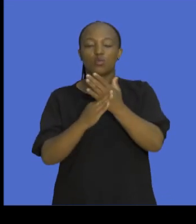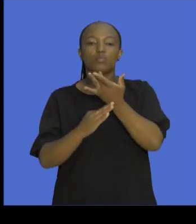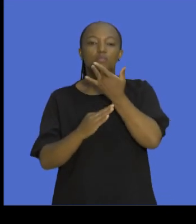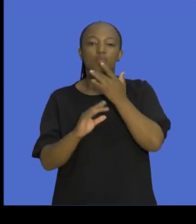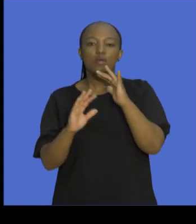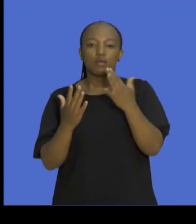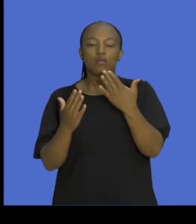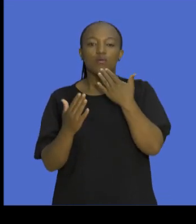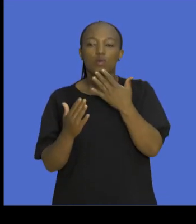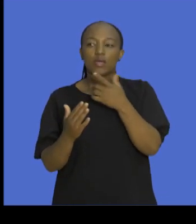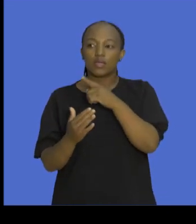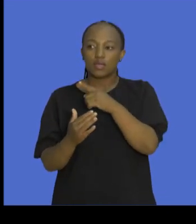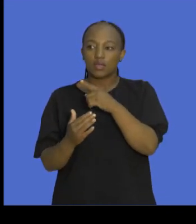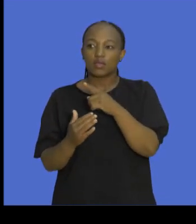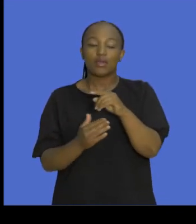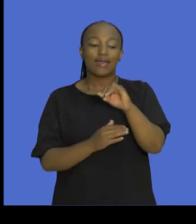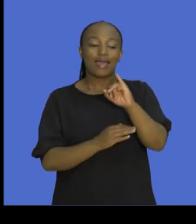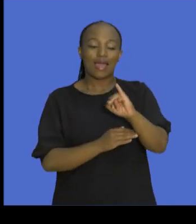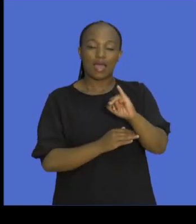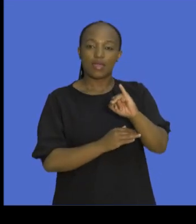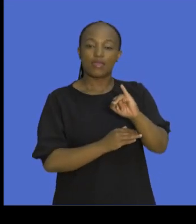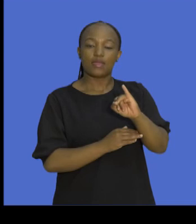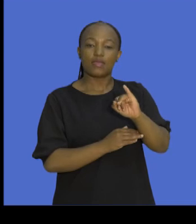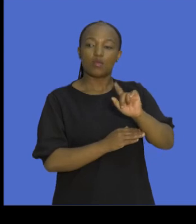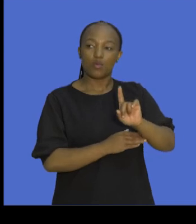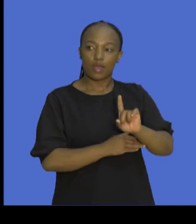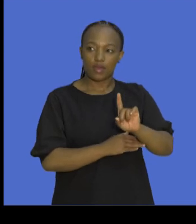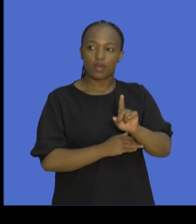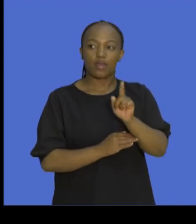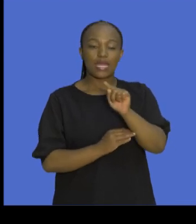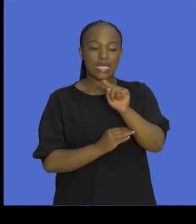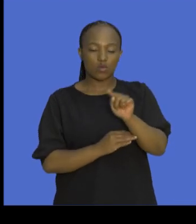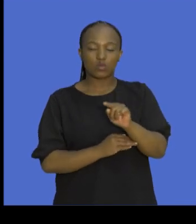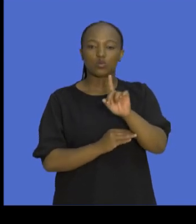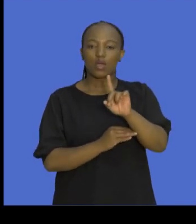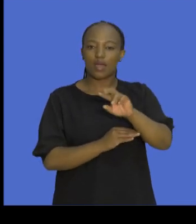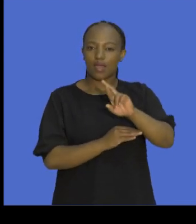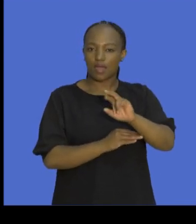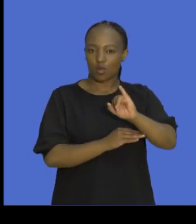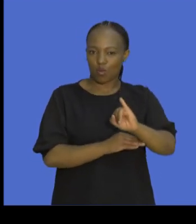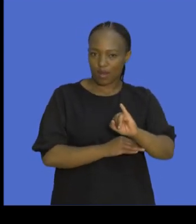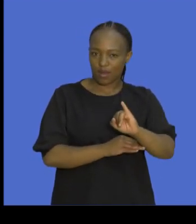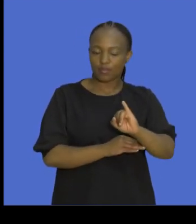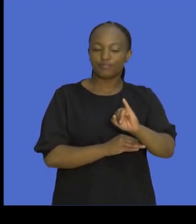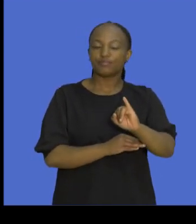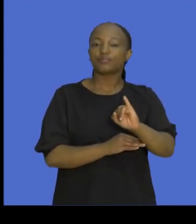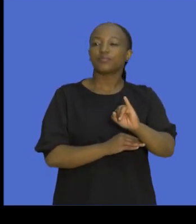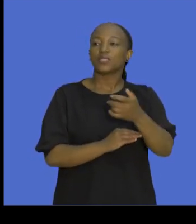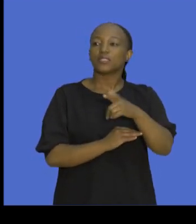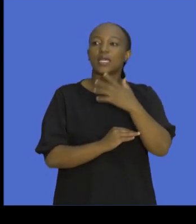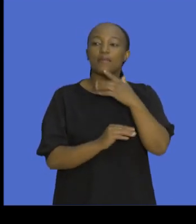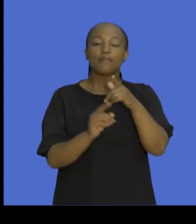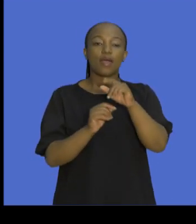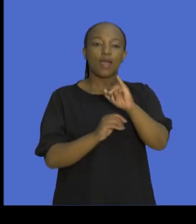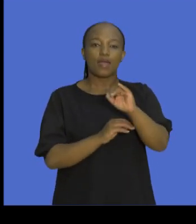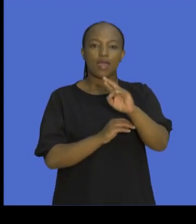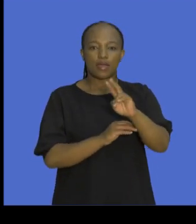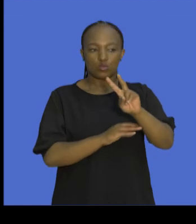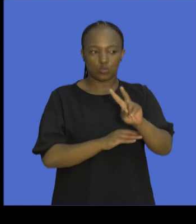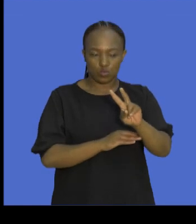battery is the sum of the current that goes through bulb number 1 and the current that goes through bulb